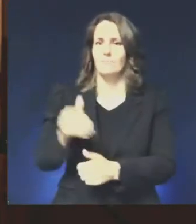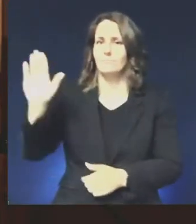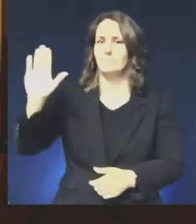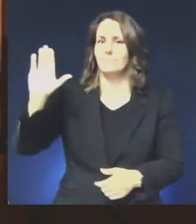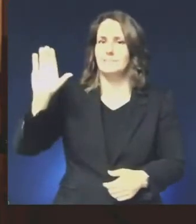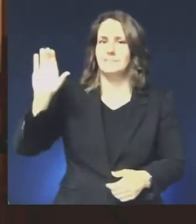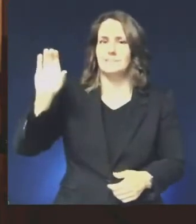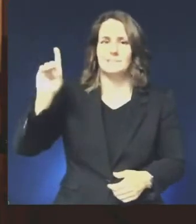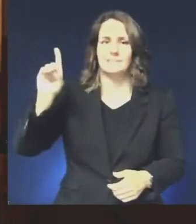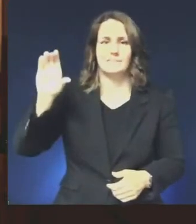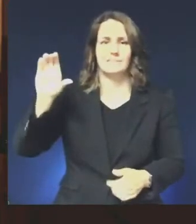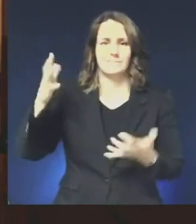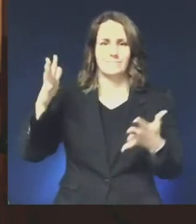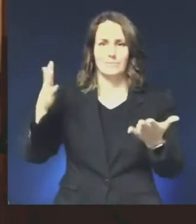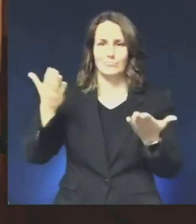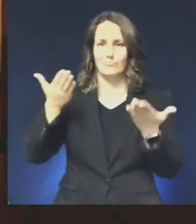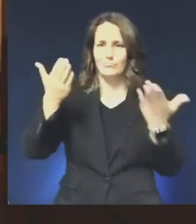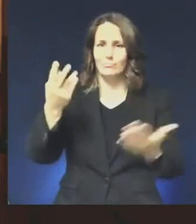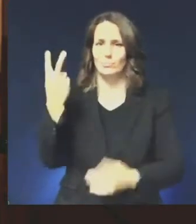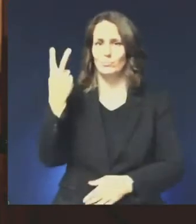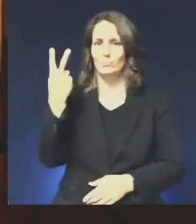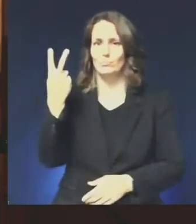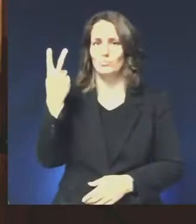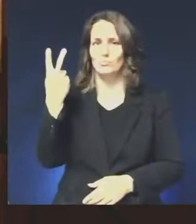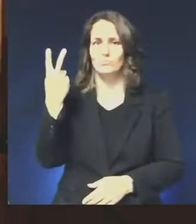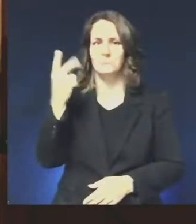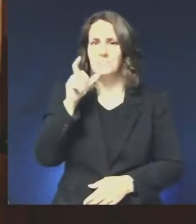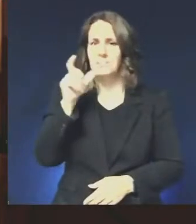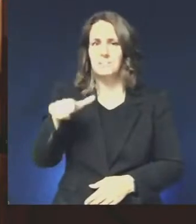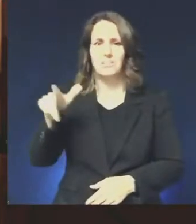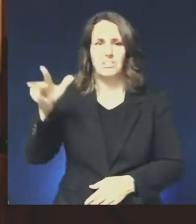current regulations and based on the